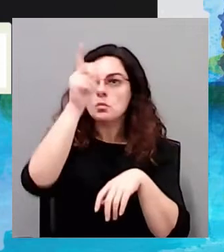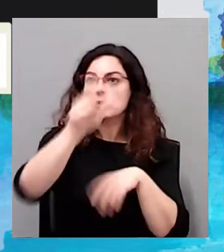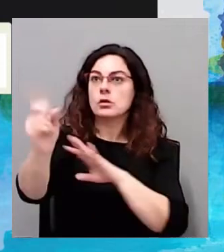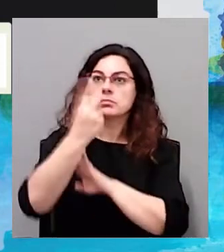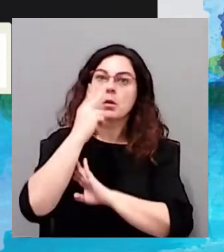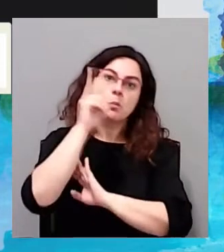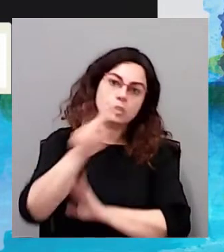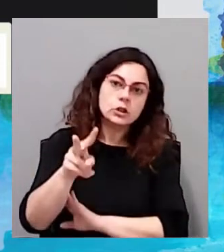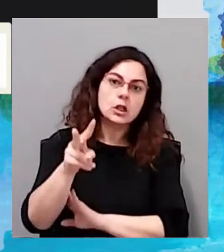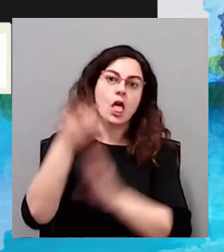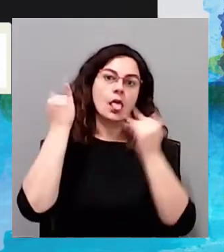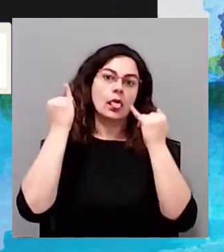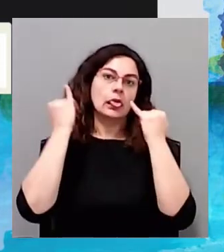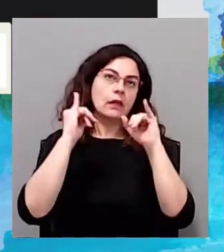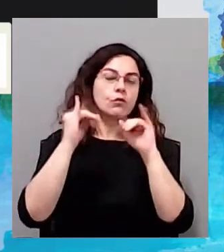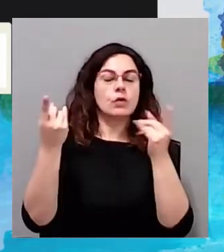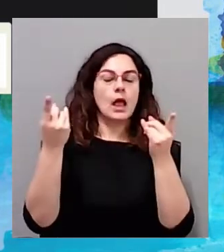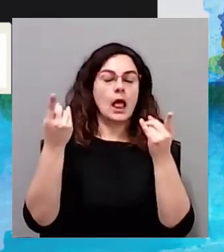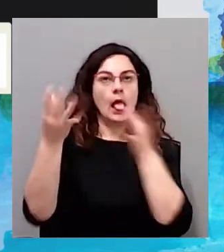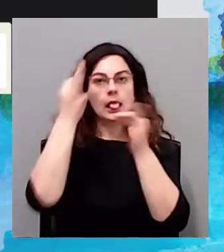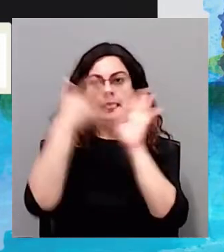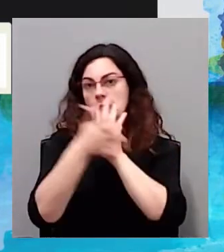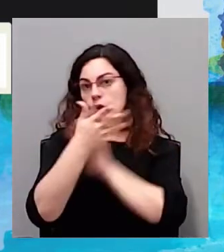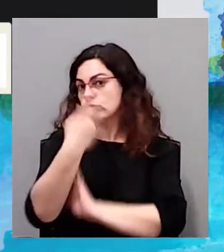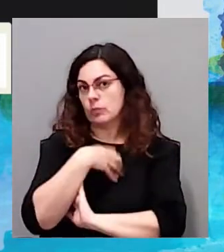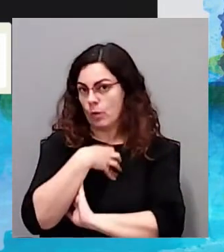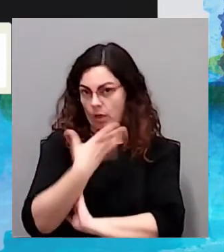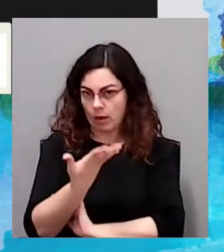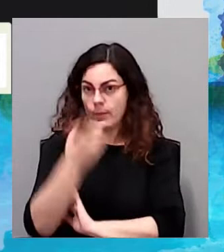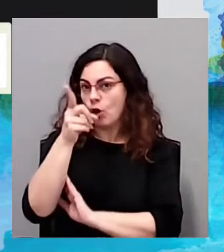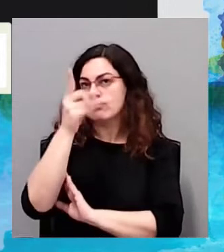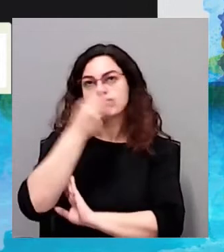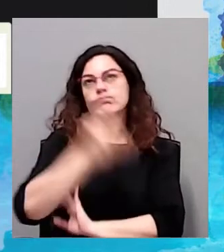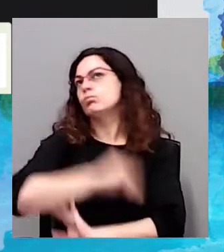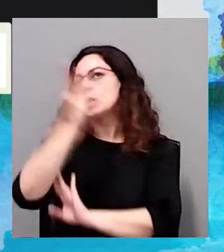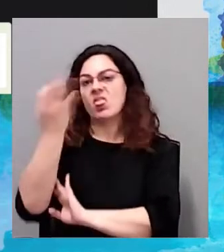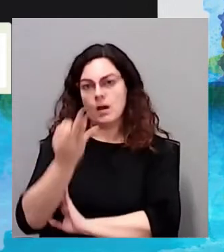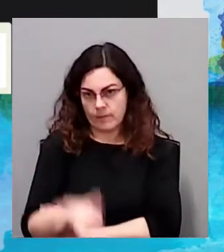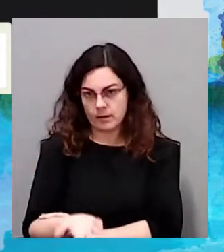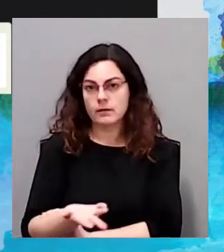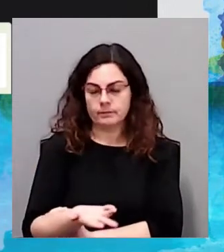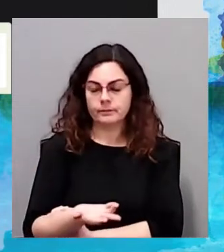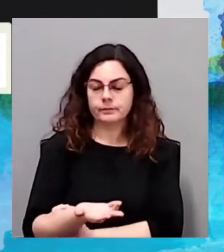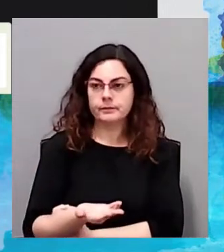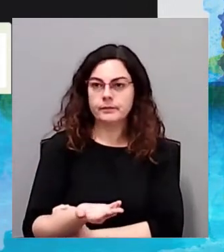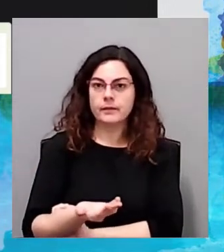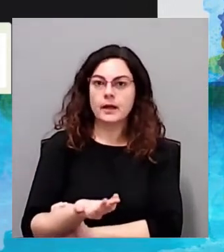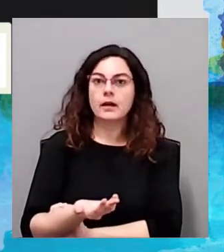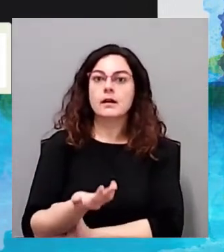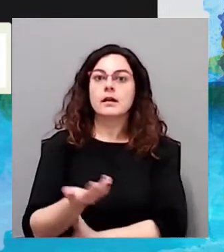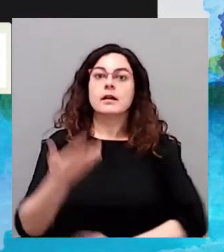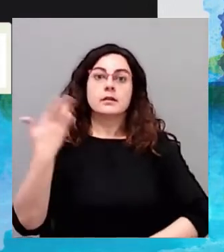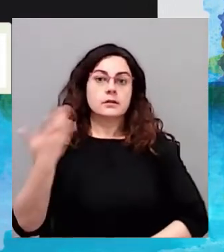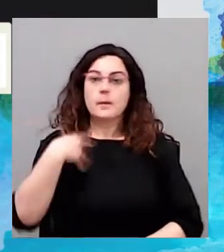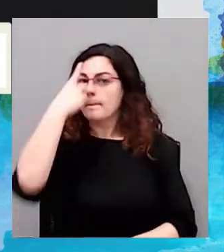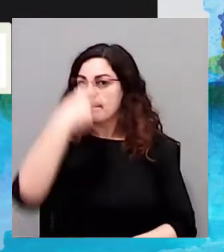A person goes to a museum and wants to have a description done immediately. But whenever it's possible,